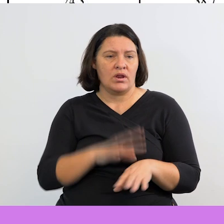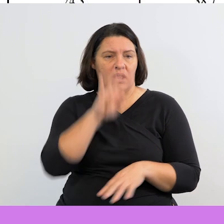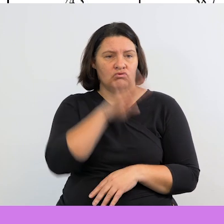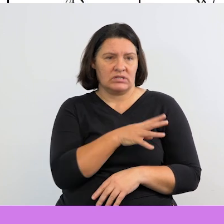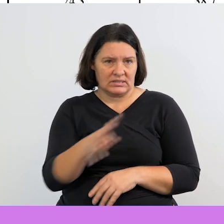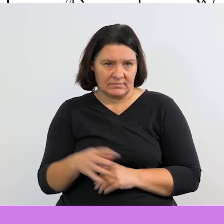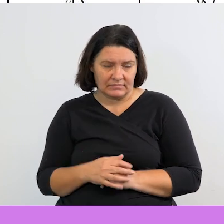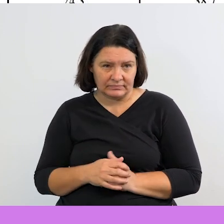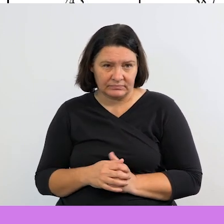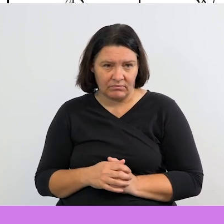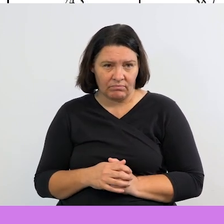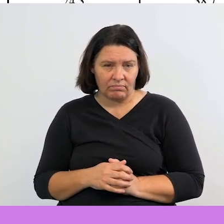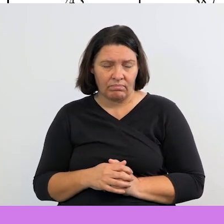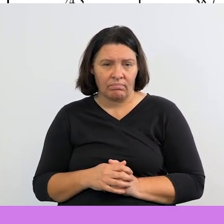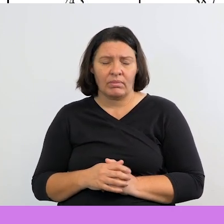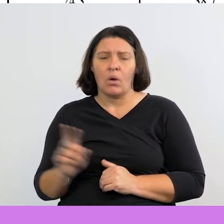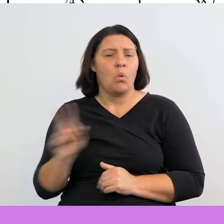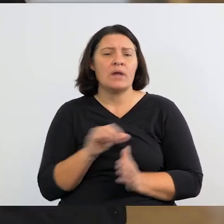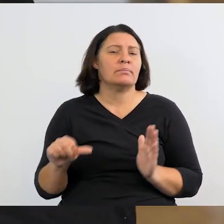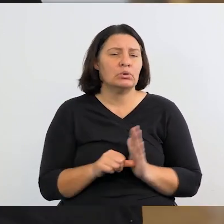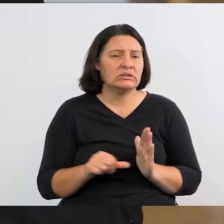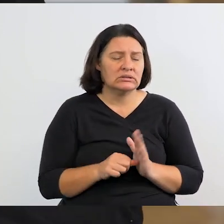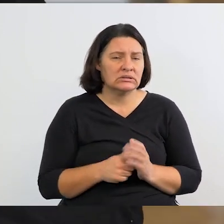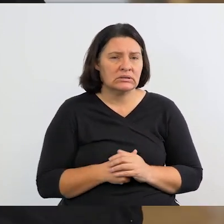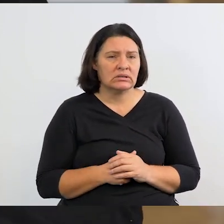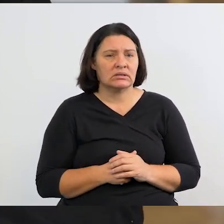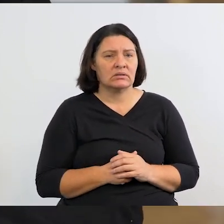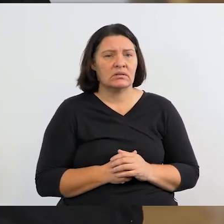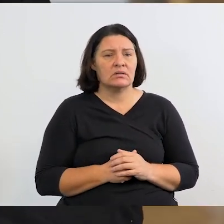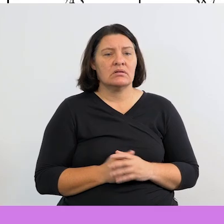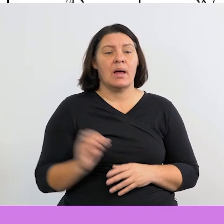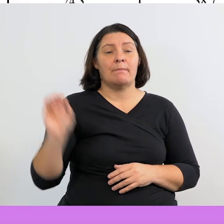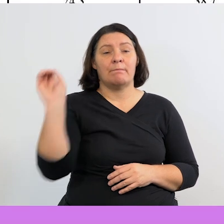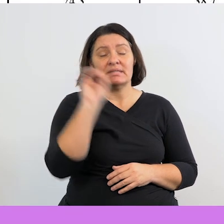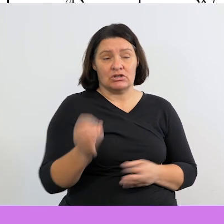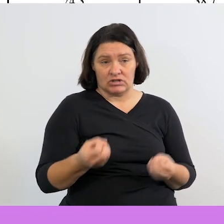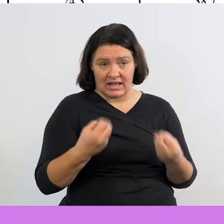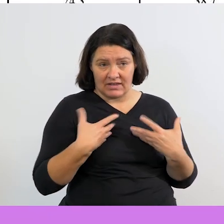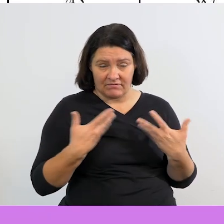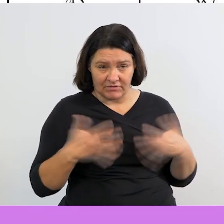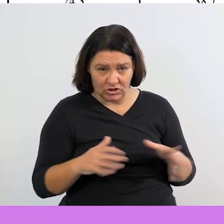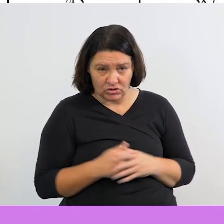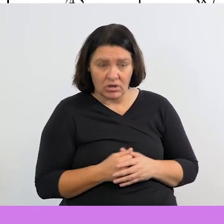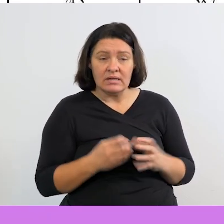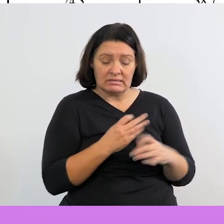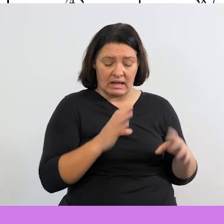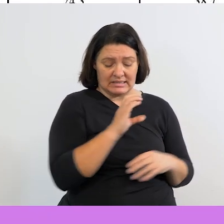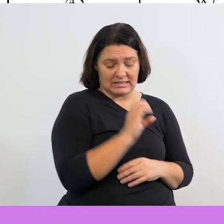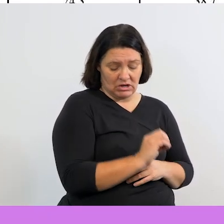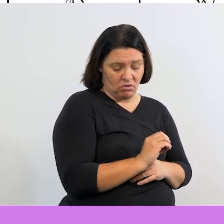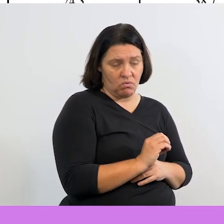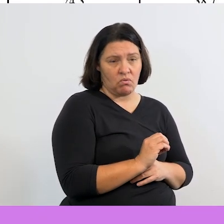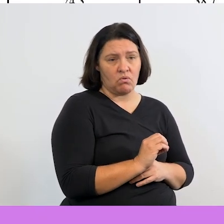grid. Now here we have the bar graph, okay? What is key here? the percentage was given to us starting